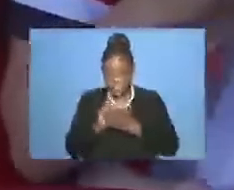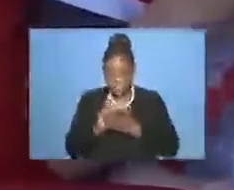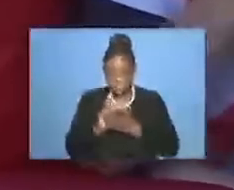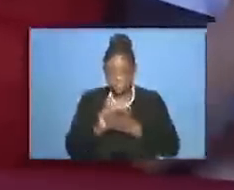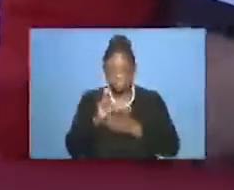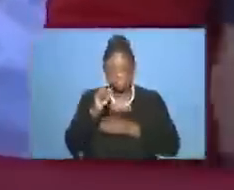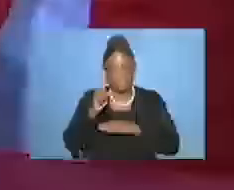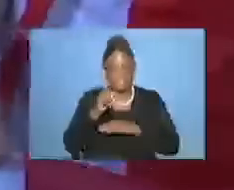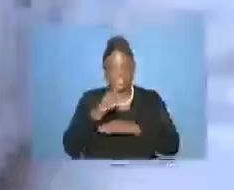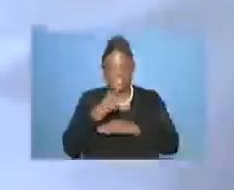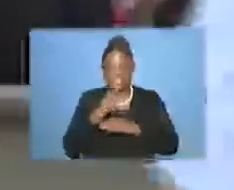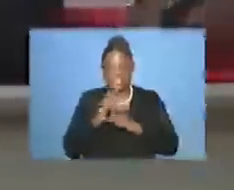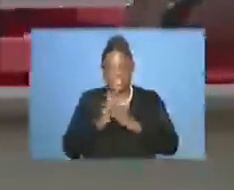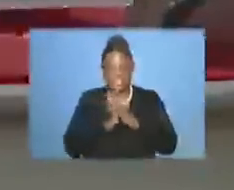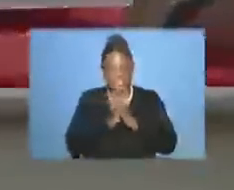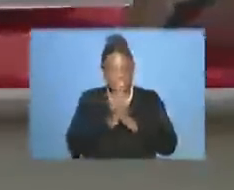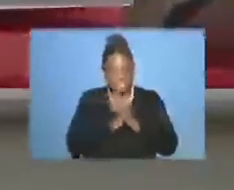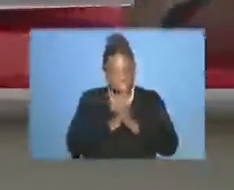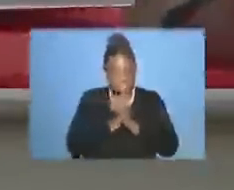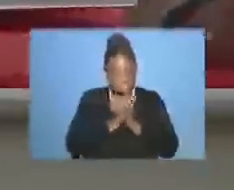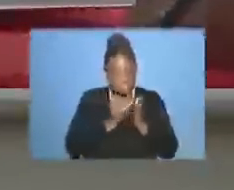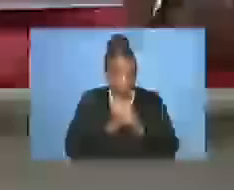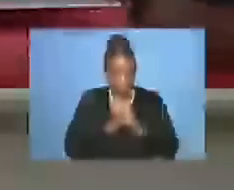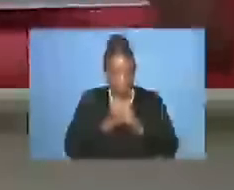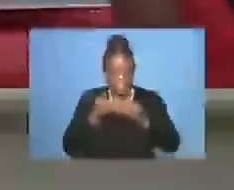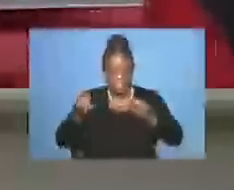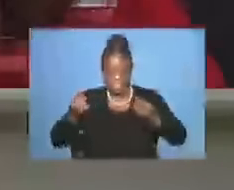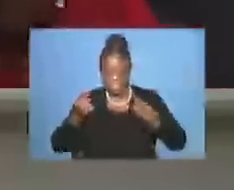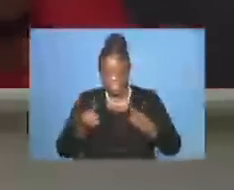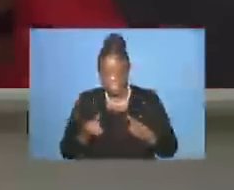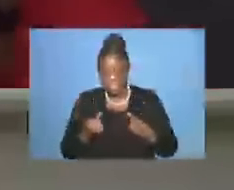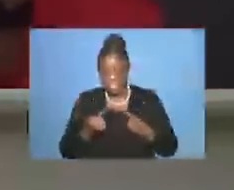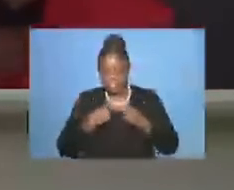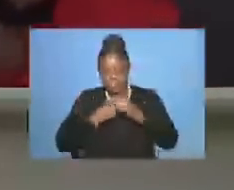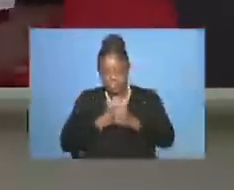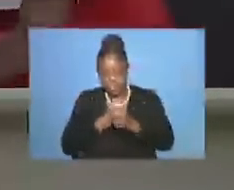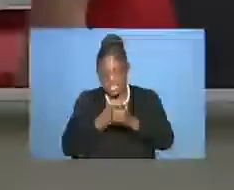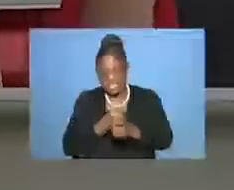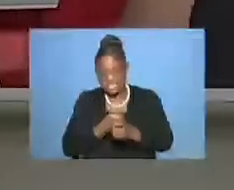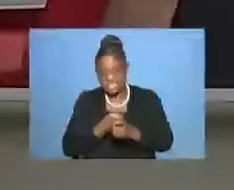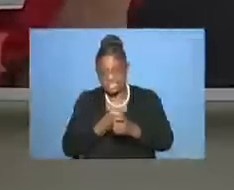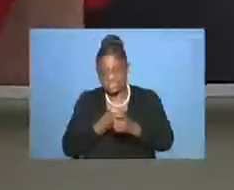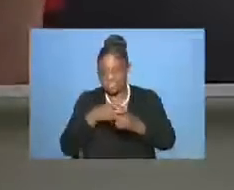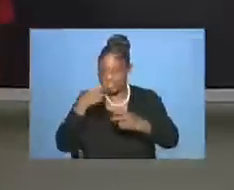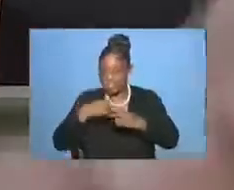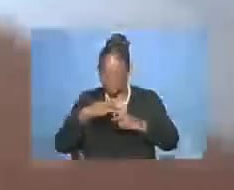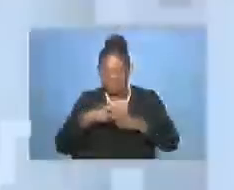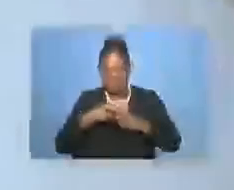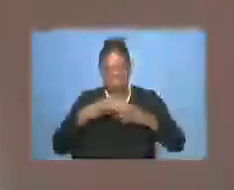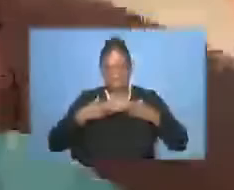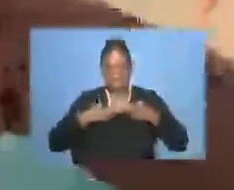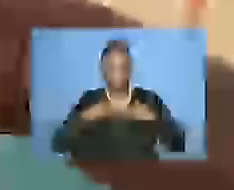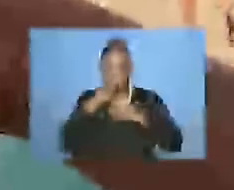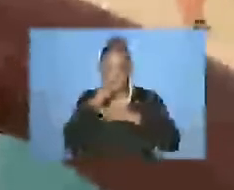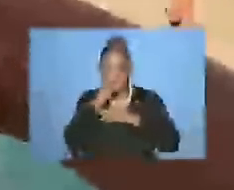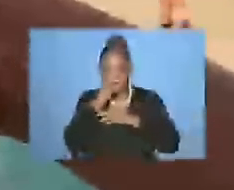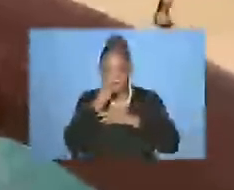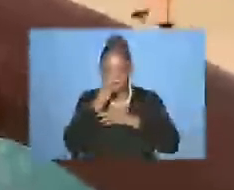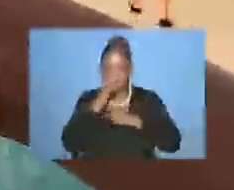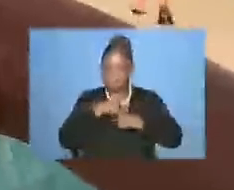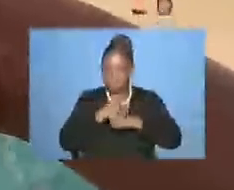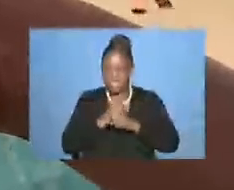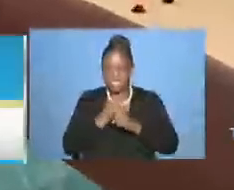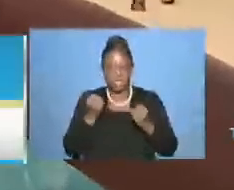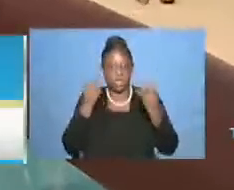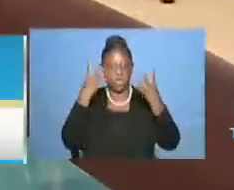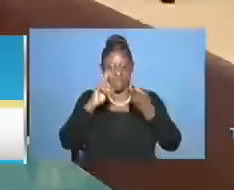Team Canada. Expectations are just to come down here, race really hard, have a lot of fun, and try and make as many friendships that will last